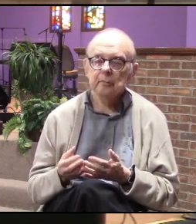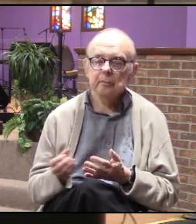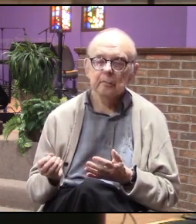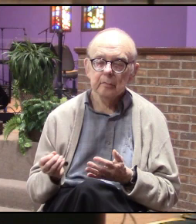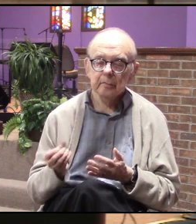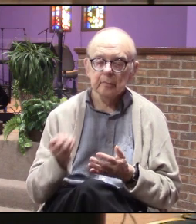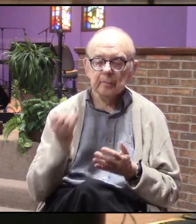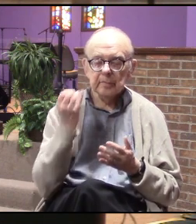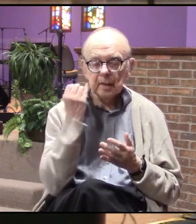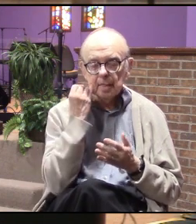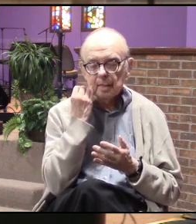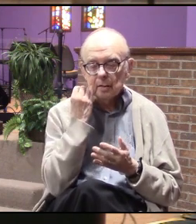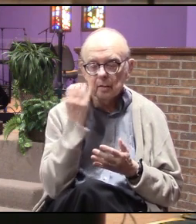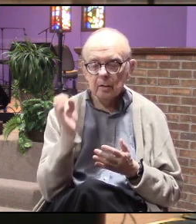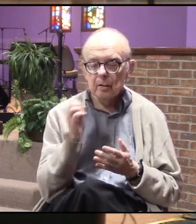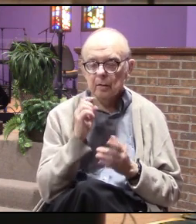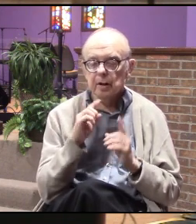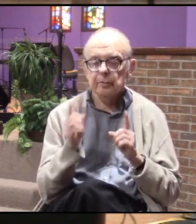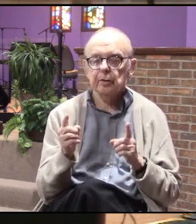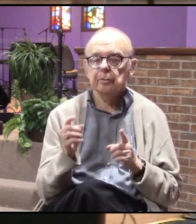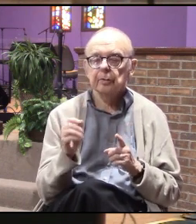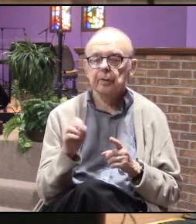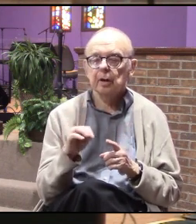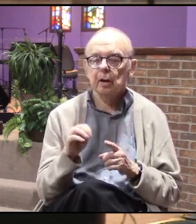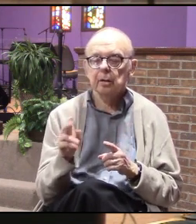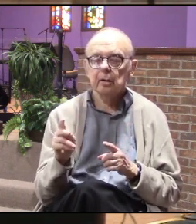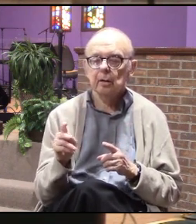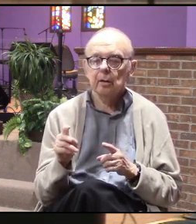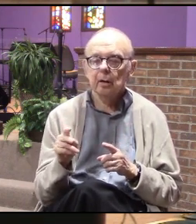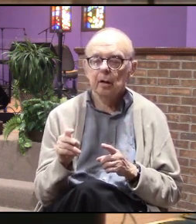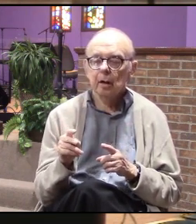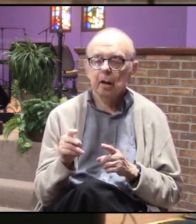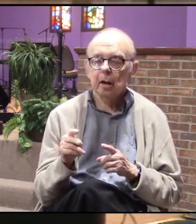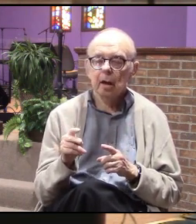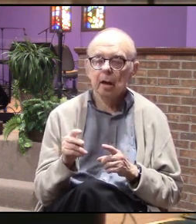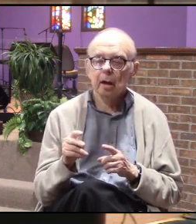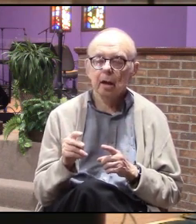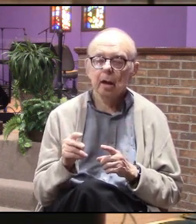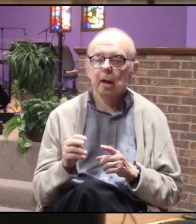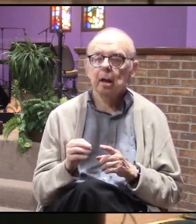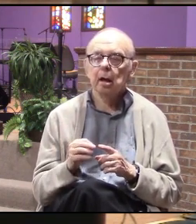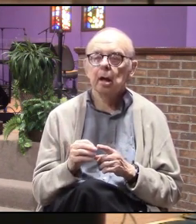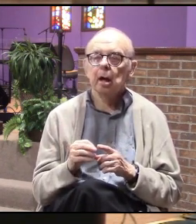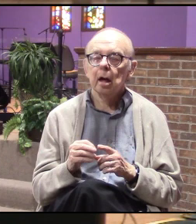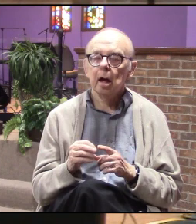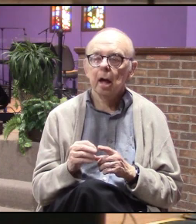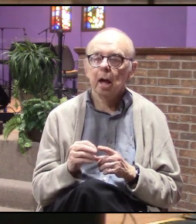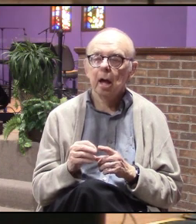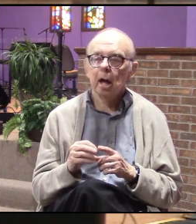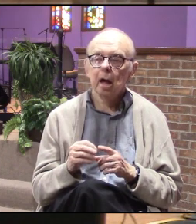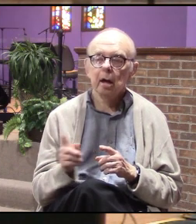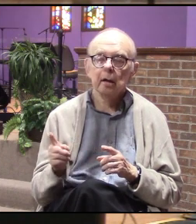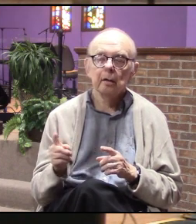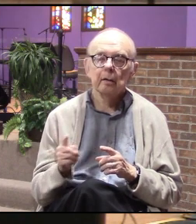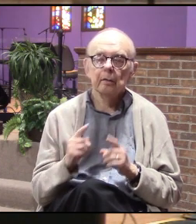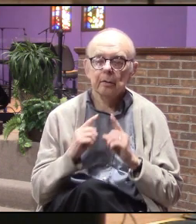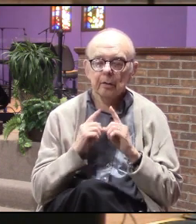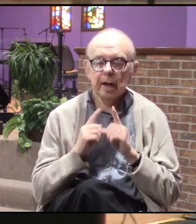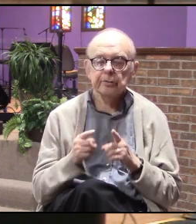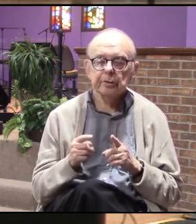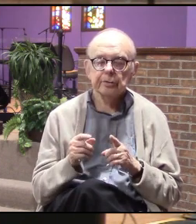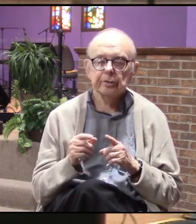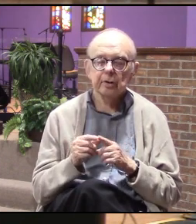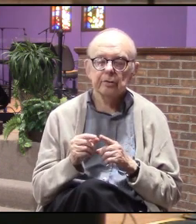And if you ever go to the ark encounter that's there with the answers in